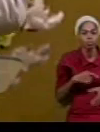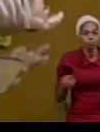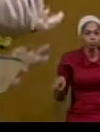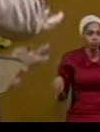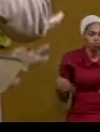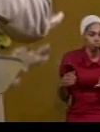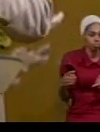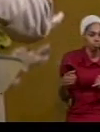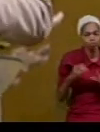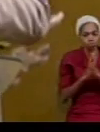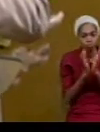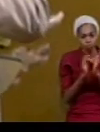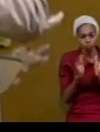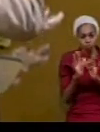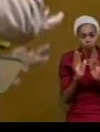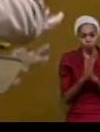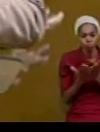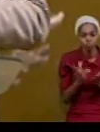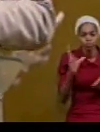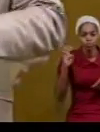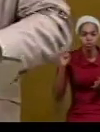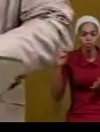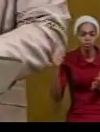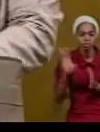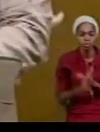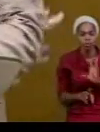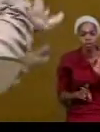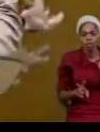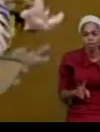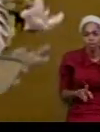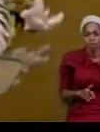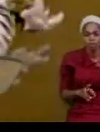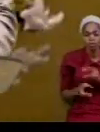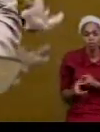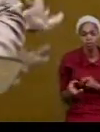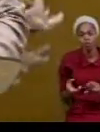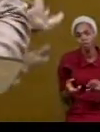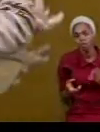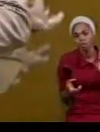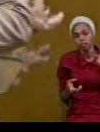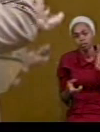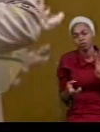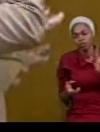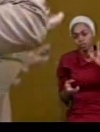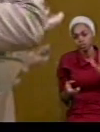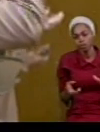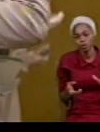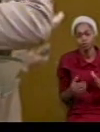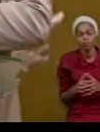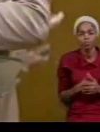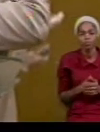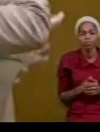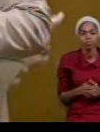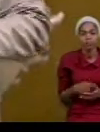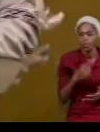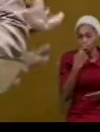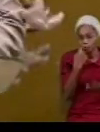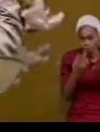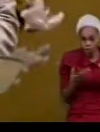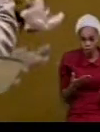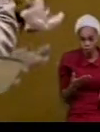which encapsulates and captures the essence of today's teaching. Leviticus chapter 11, verse 45, it